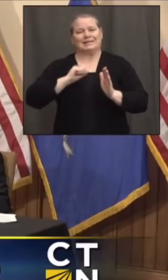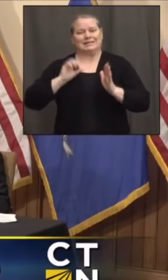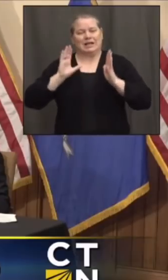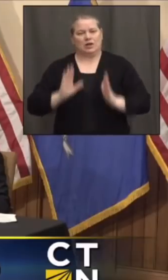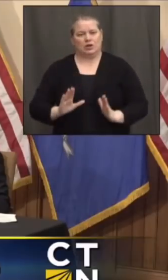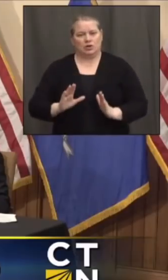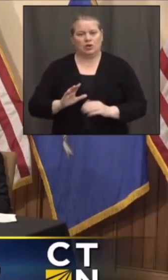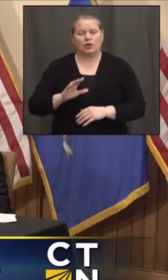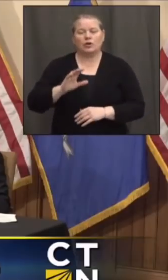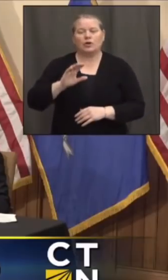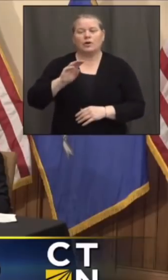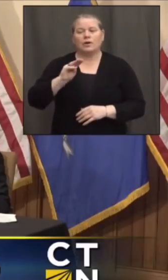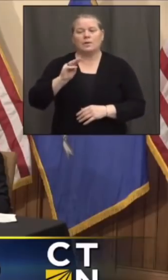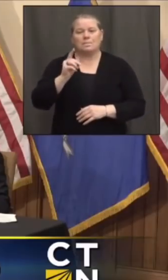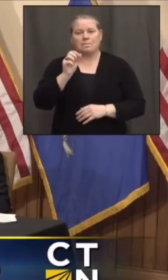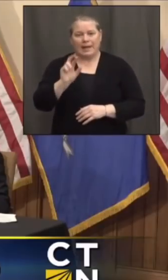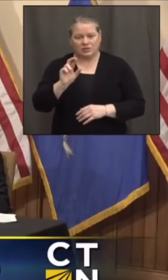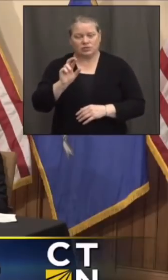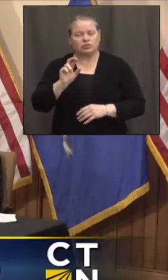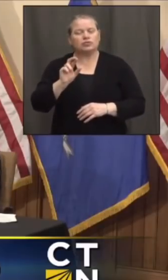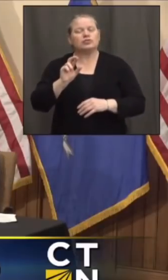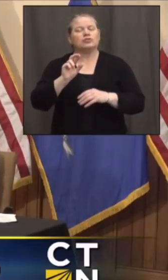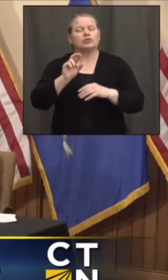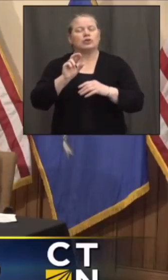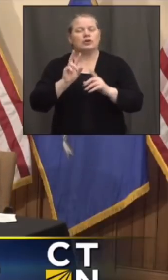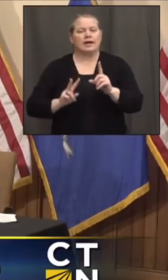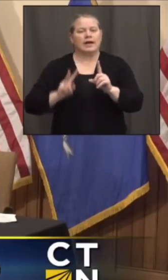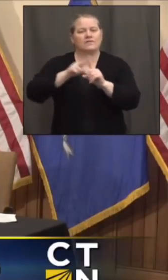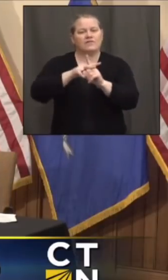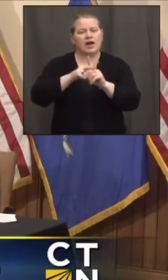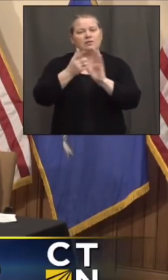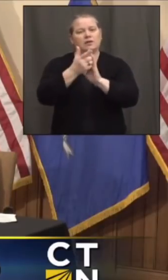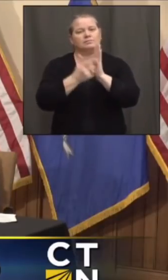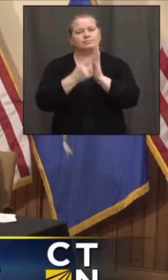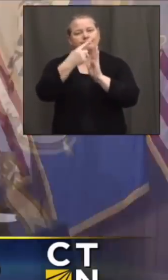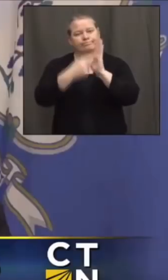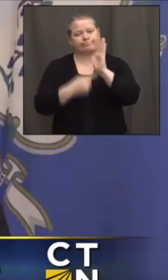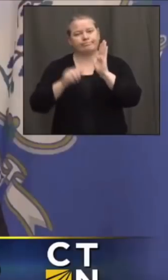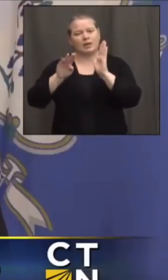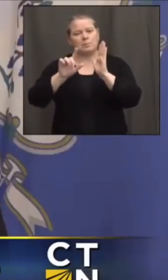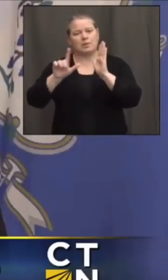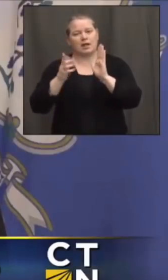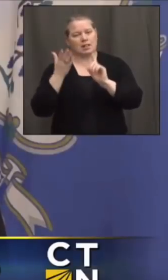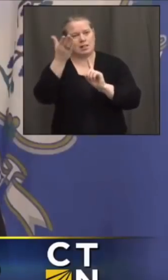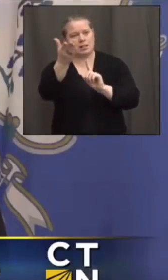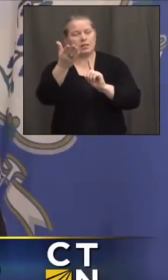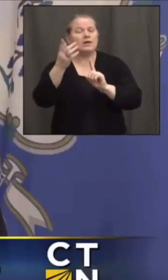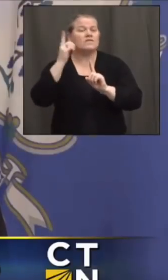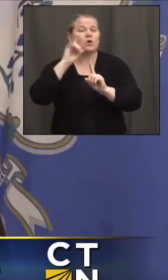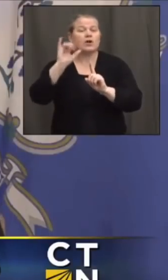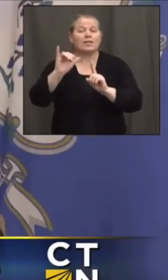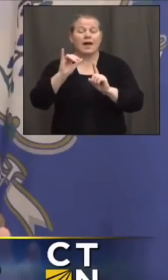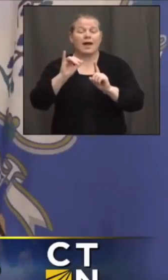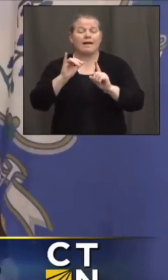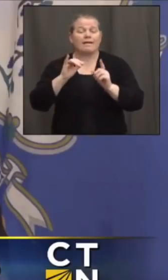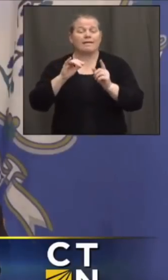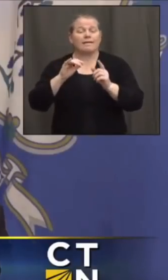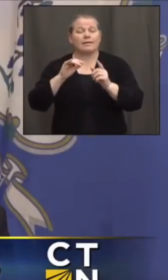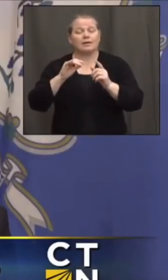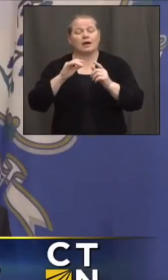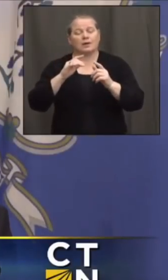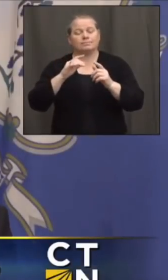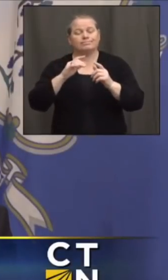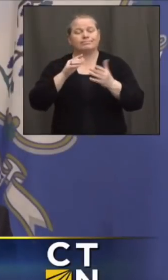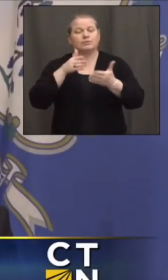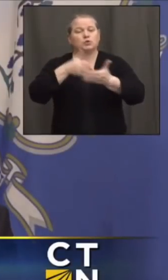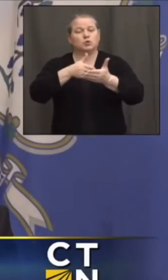immunity. Any response to that? Yeah, let me take a look at it. it may be that time, but you had the previous